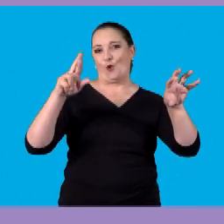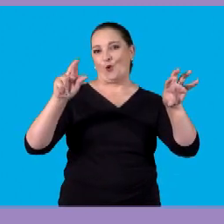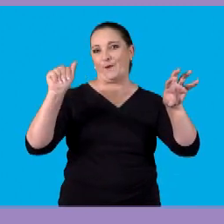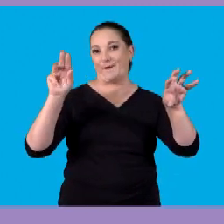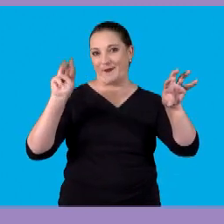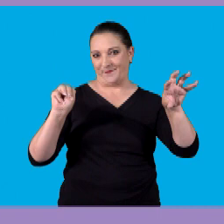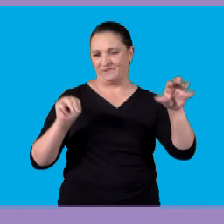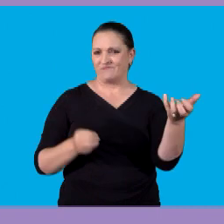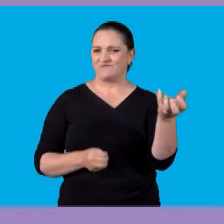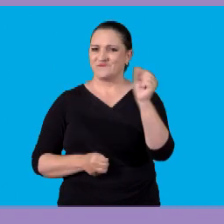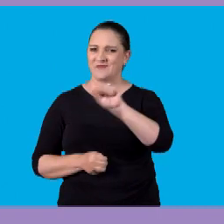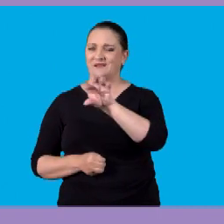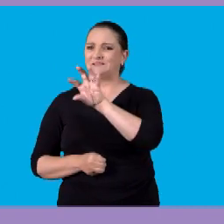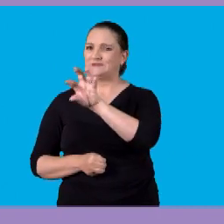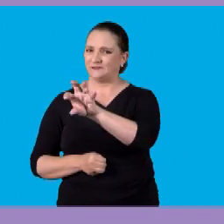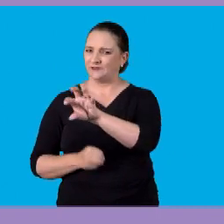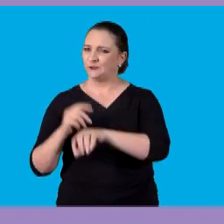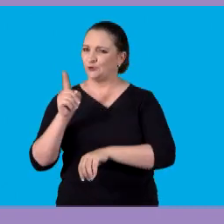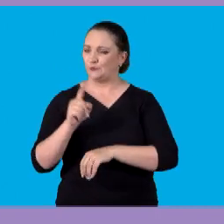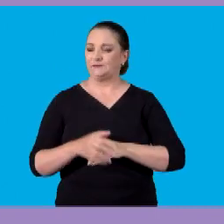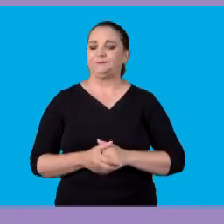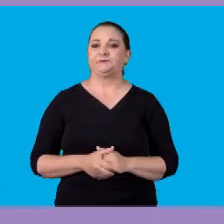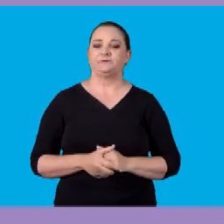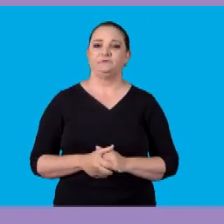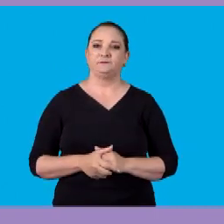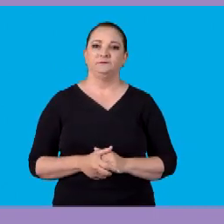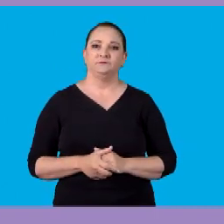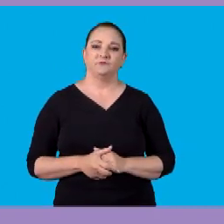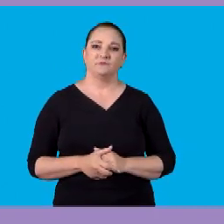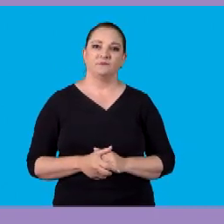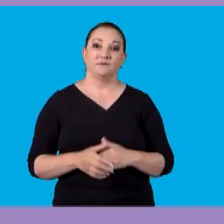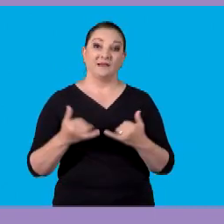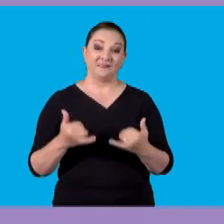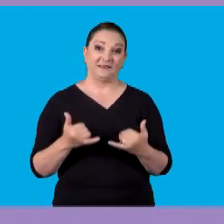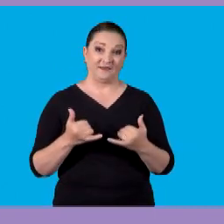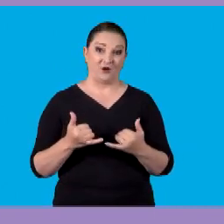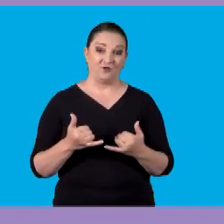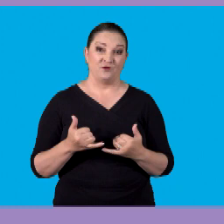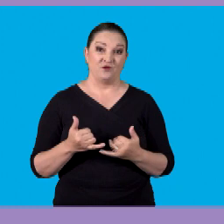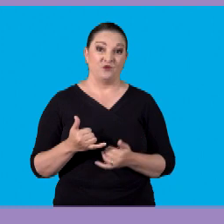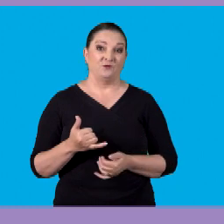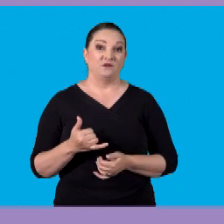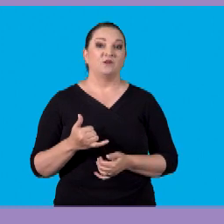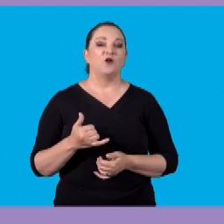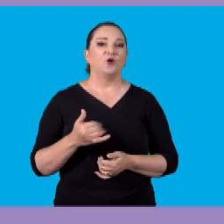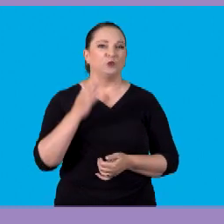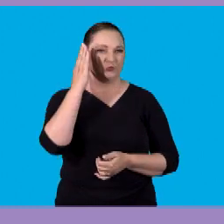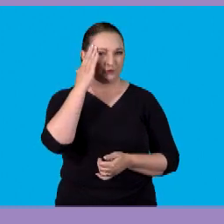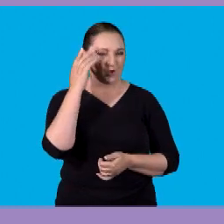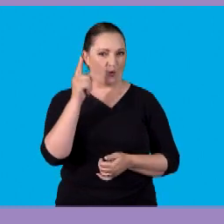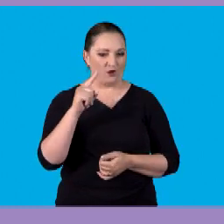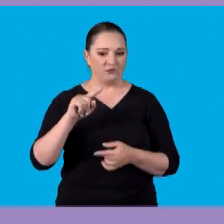Let's move on to the next quadrilateral. Now, in this quadrilateral, we are given also shown that